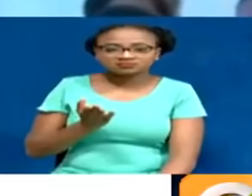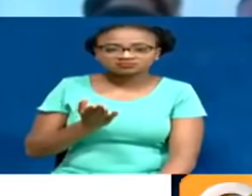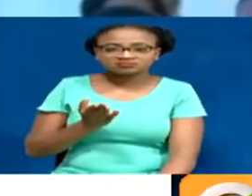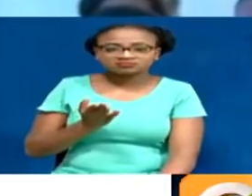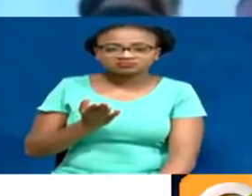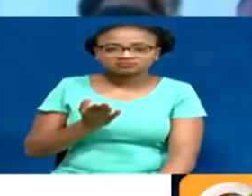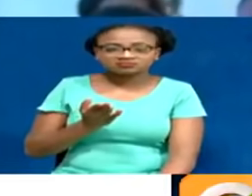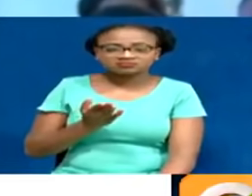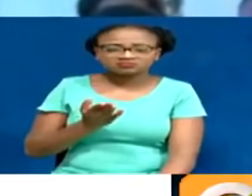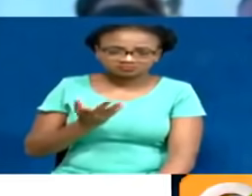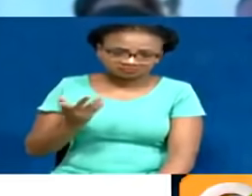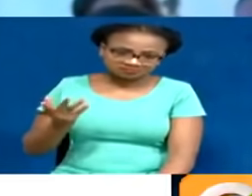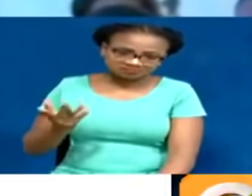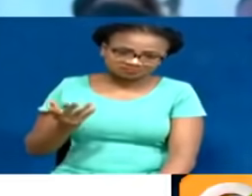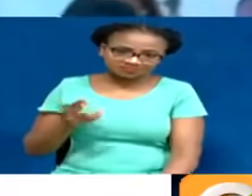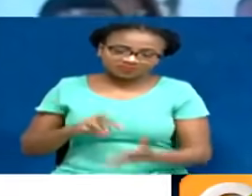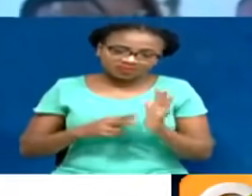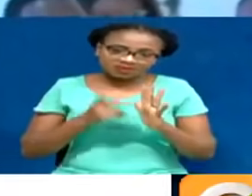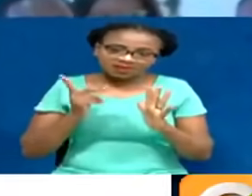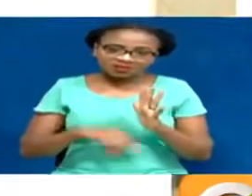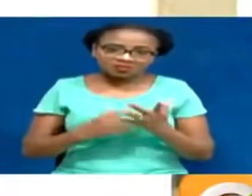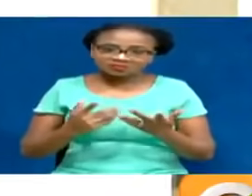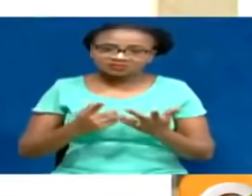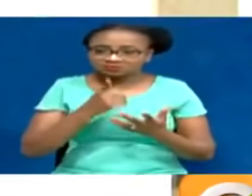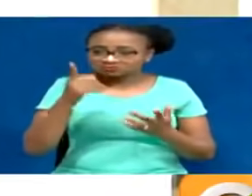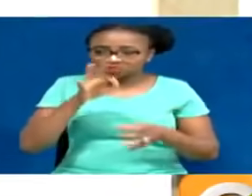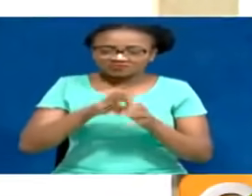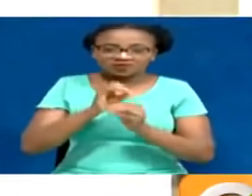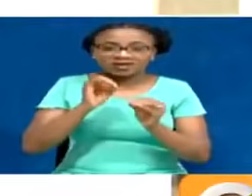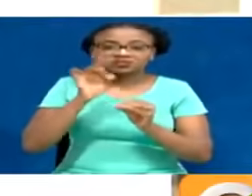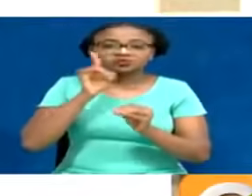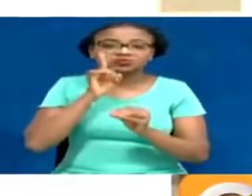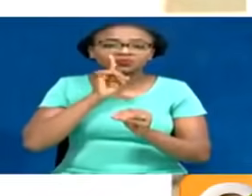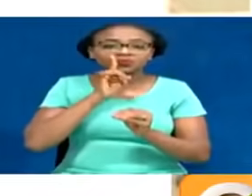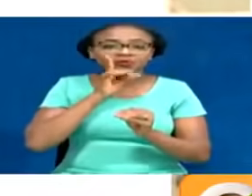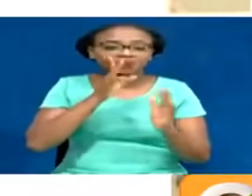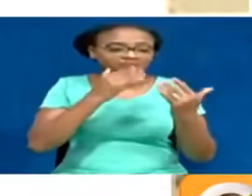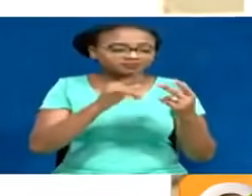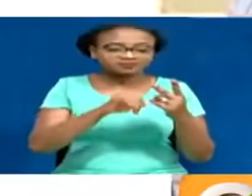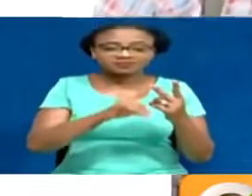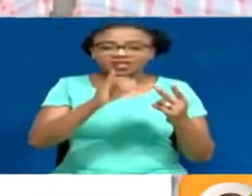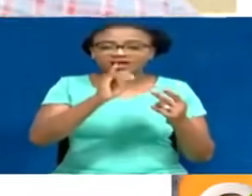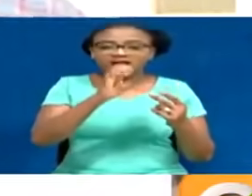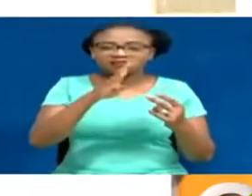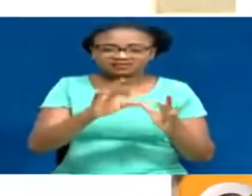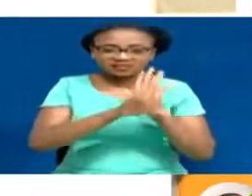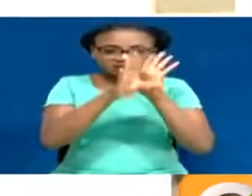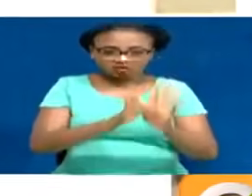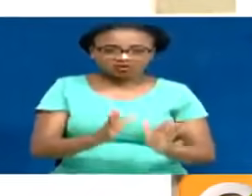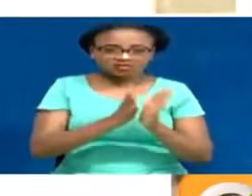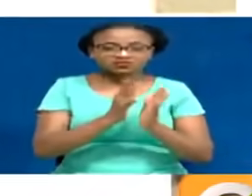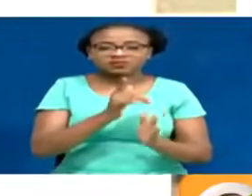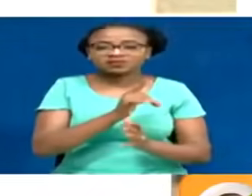from being a promoter? It's like saying you judges should not vote. Kesho itakuwa zamu ya mawakili wa tume ya IBC pamoja